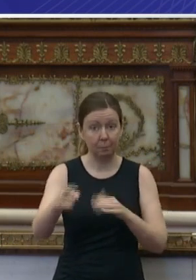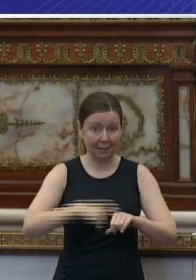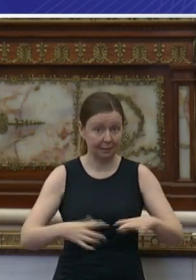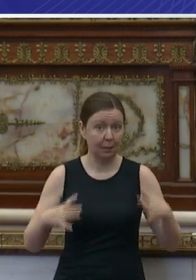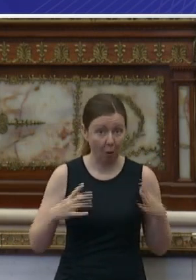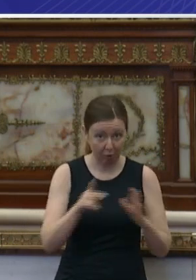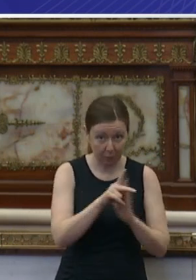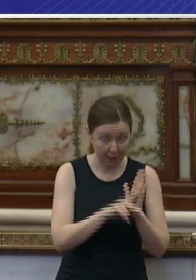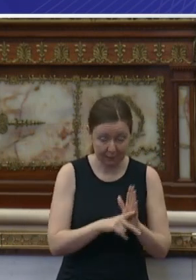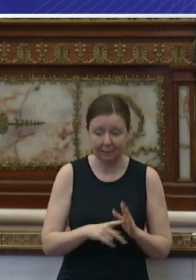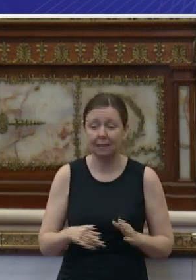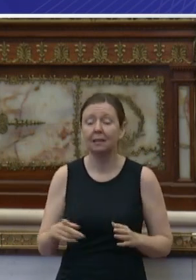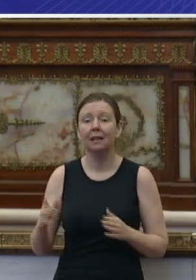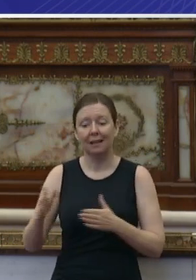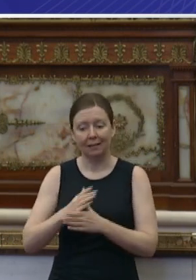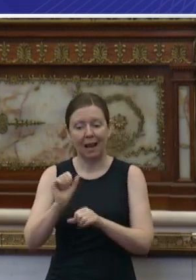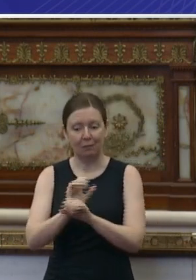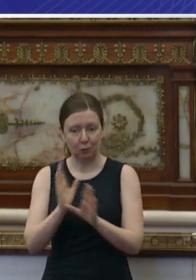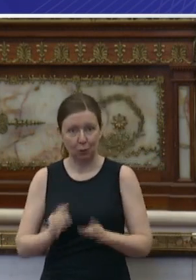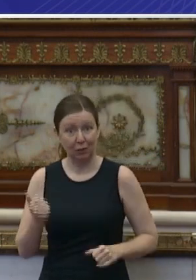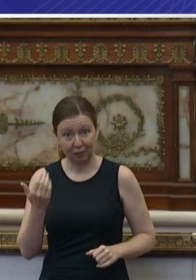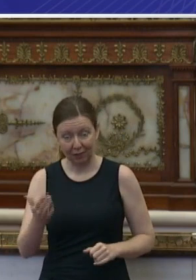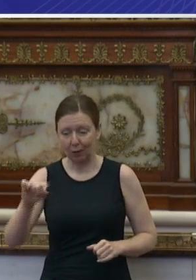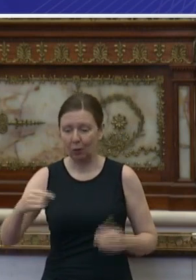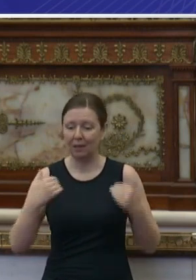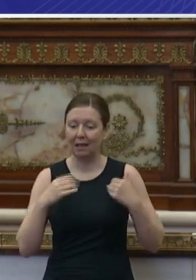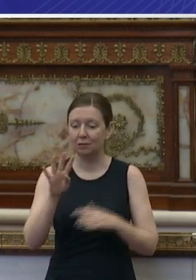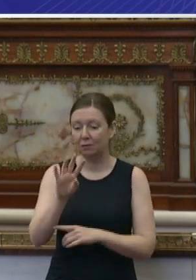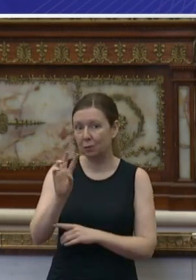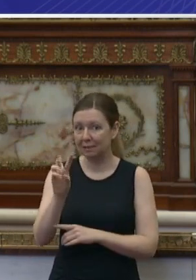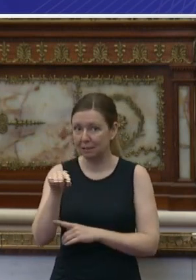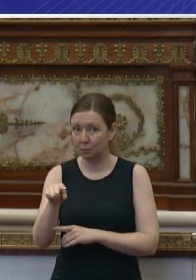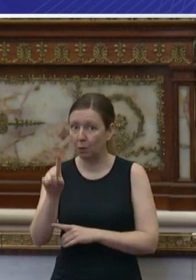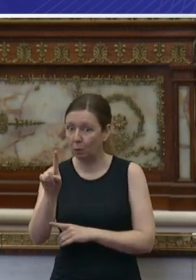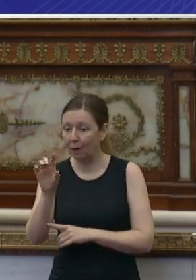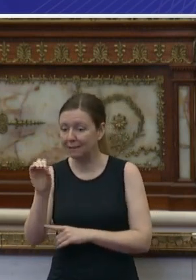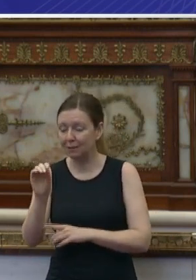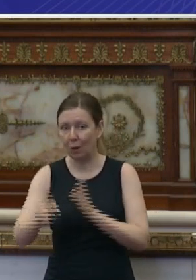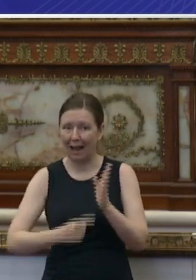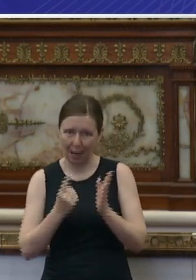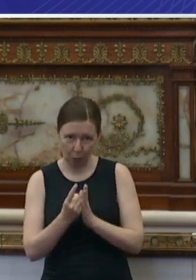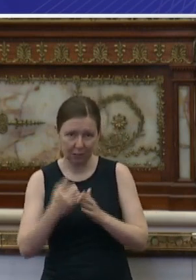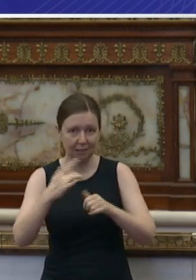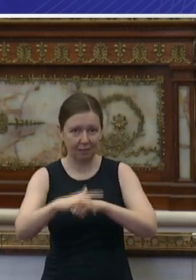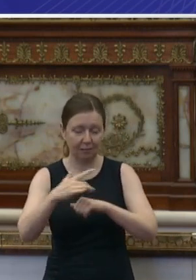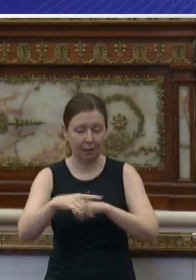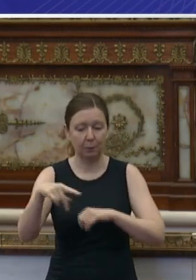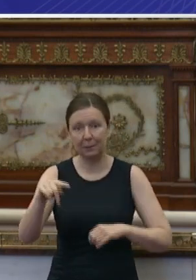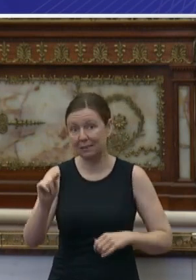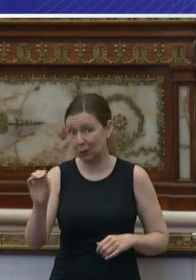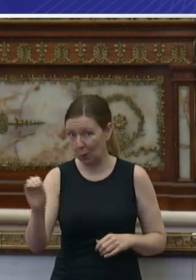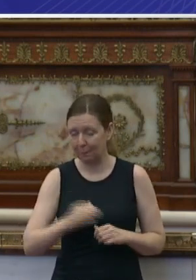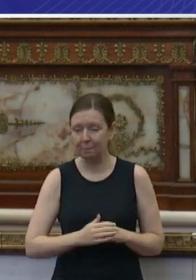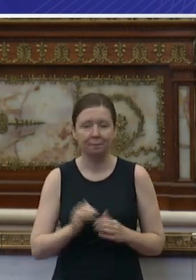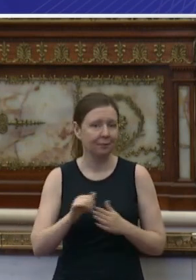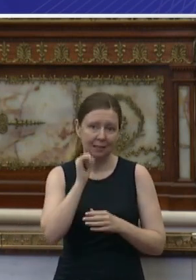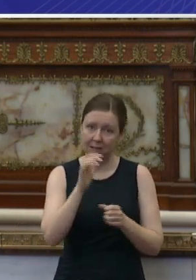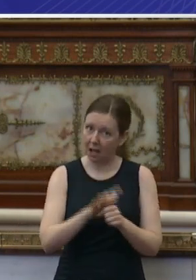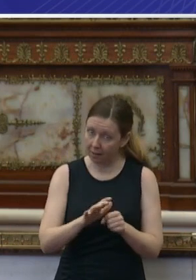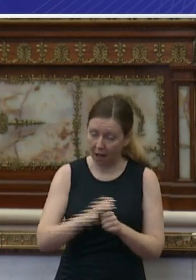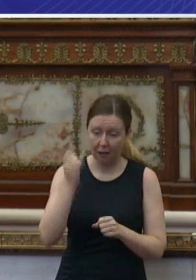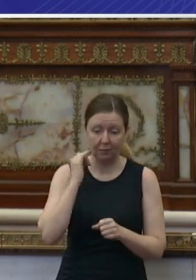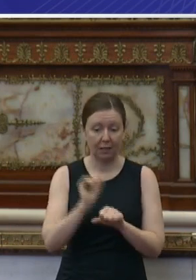off policy. The average worker at Mariposa only has 46.10 hours of available PTO, which is not enough